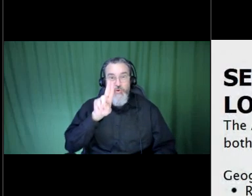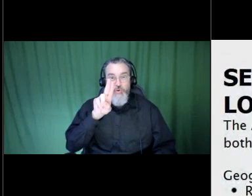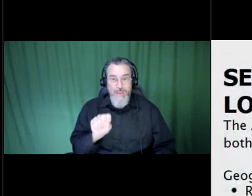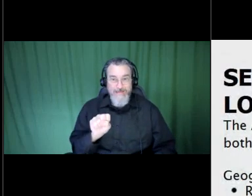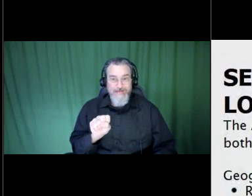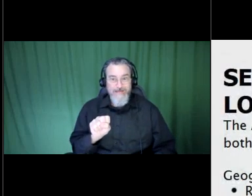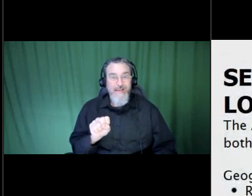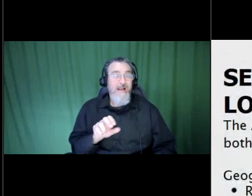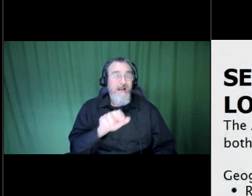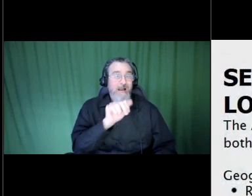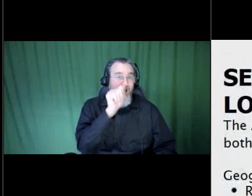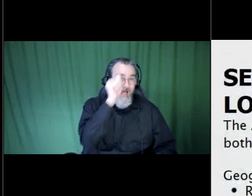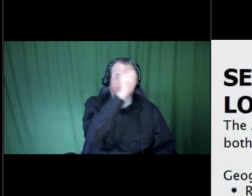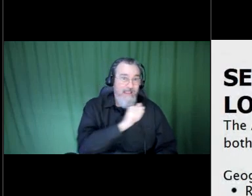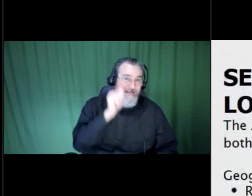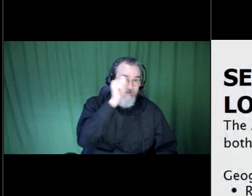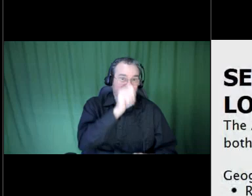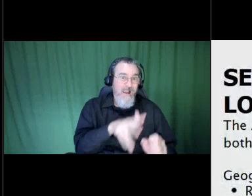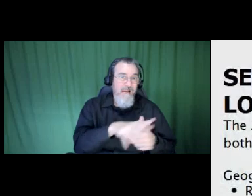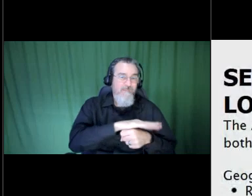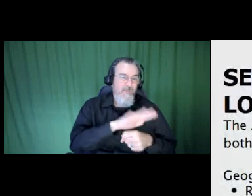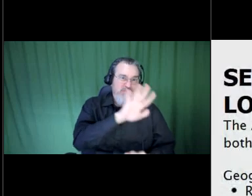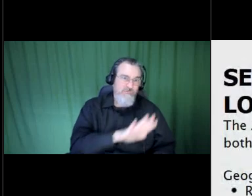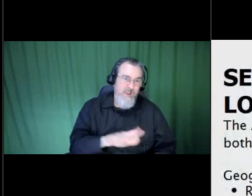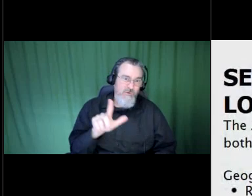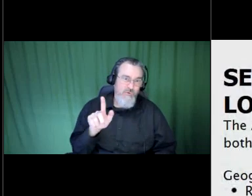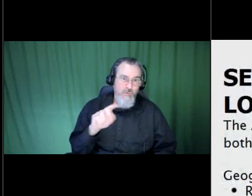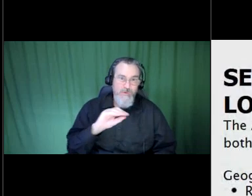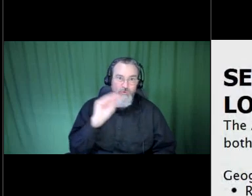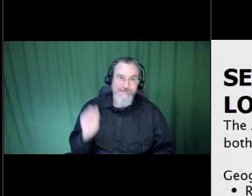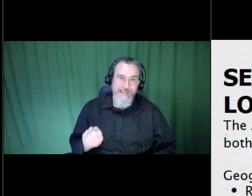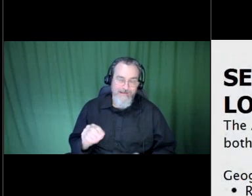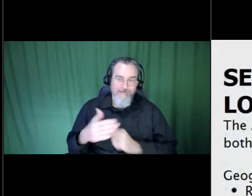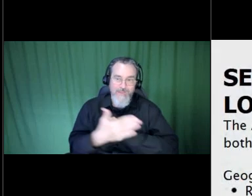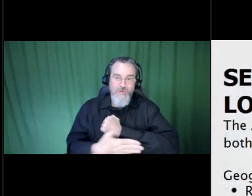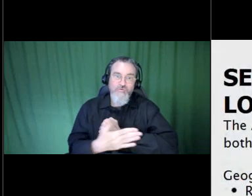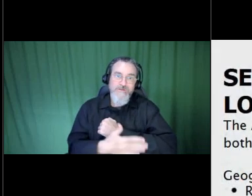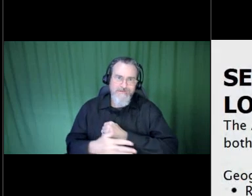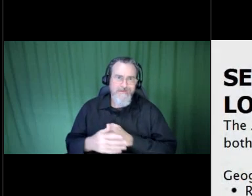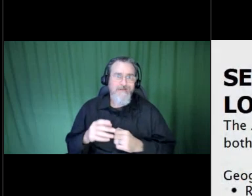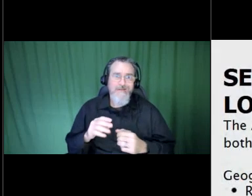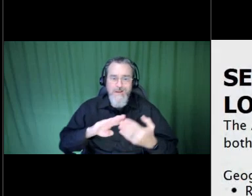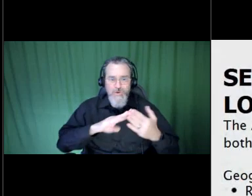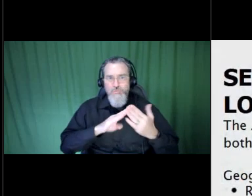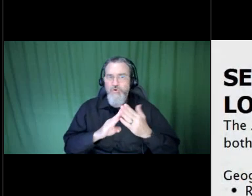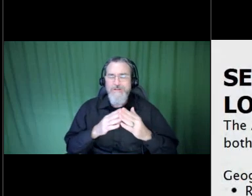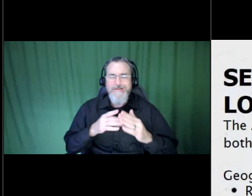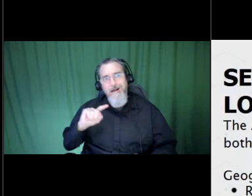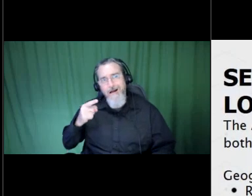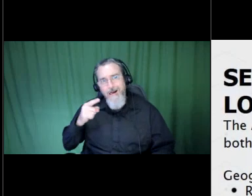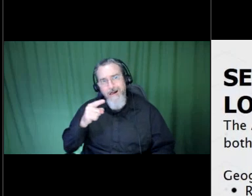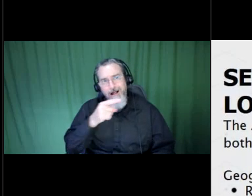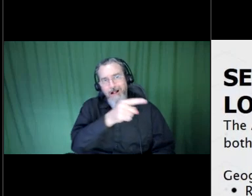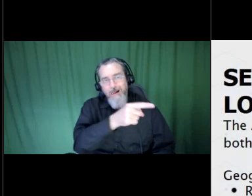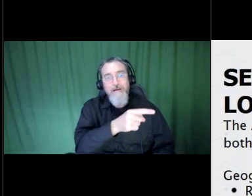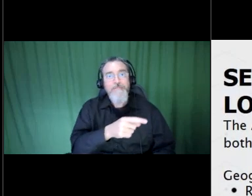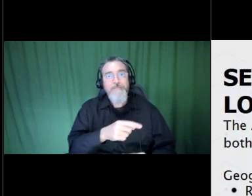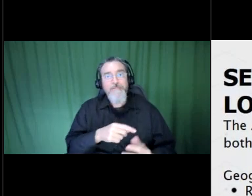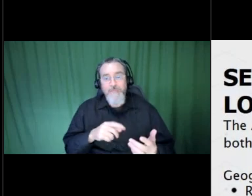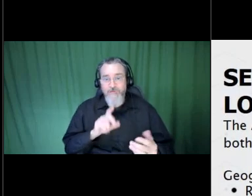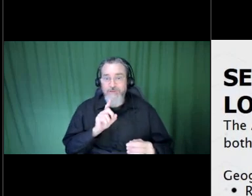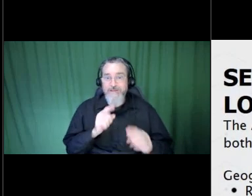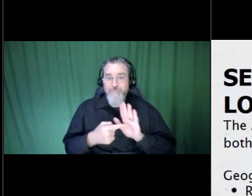covering about 21% of the country, with rural and remote communities that are as diverse in culture and geography. So the map in the top right shows you the